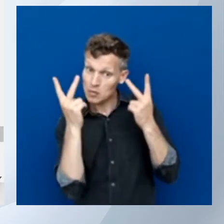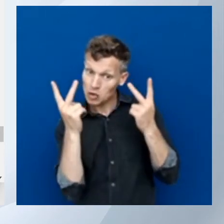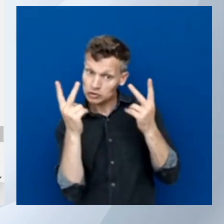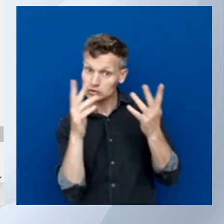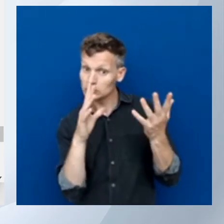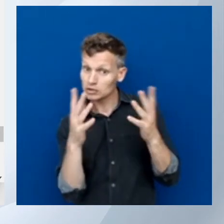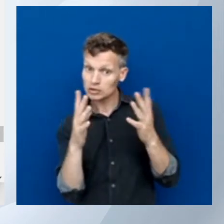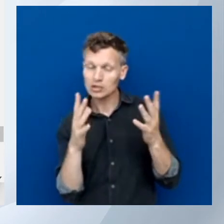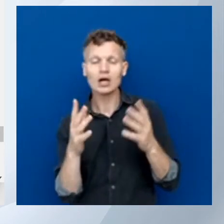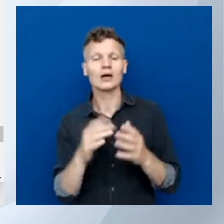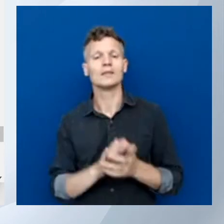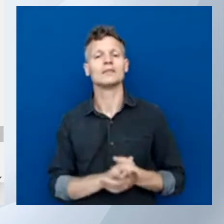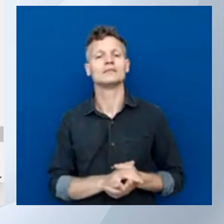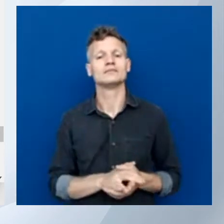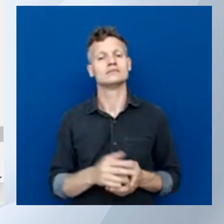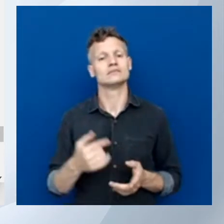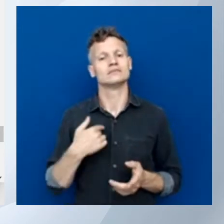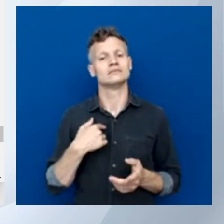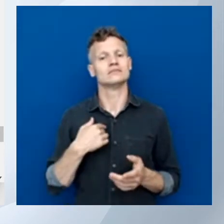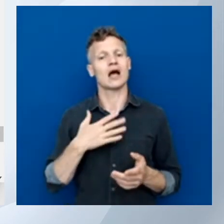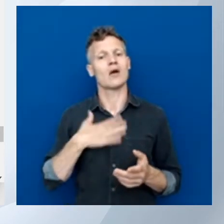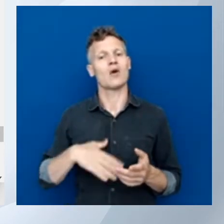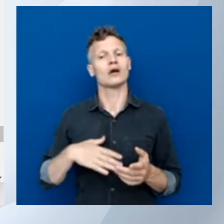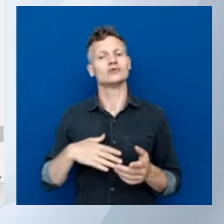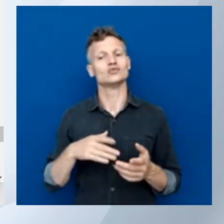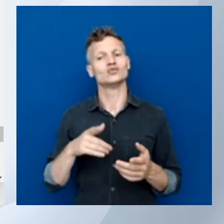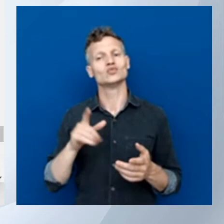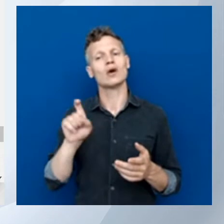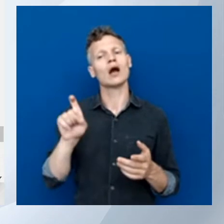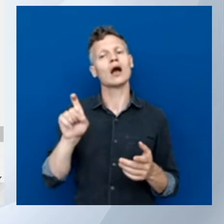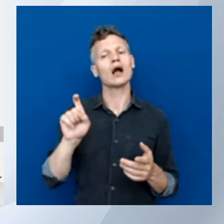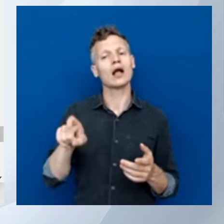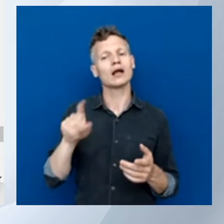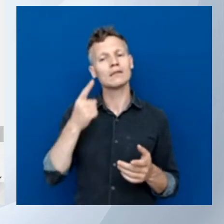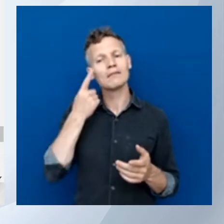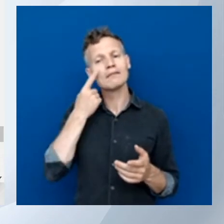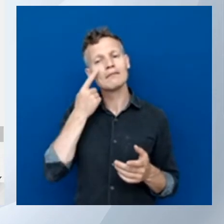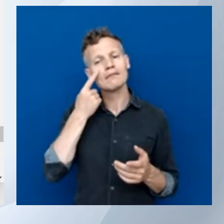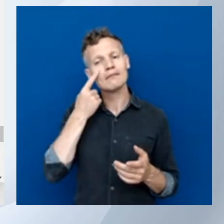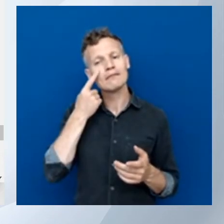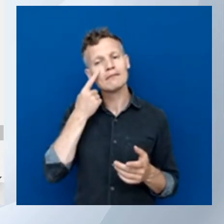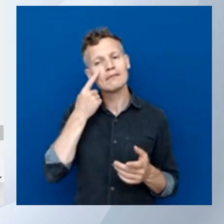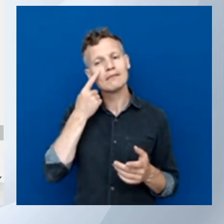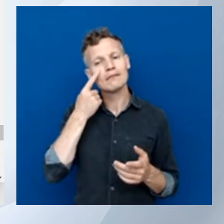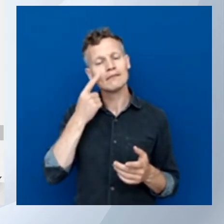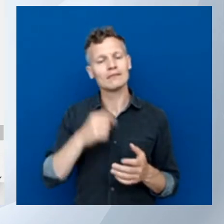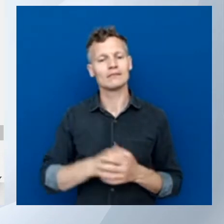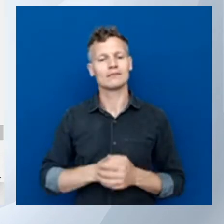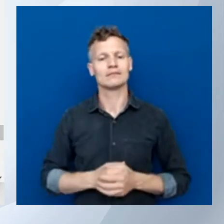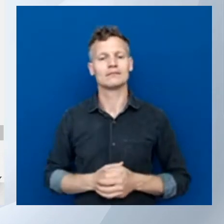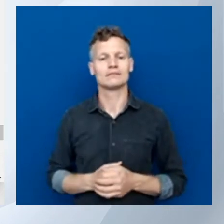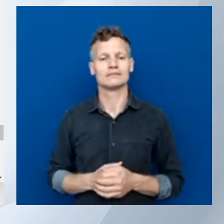just want to run this because I want to see how this looks.